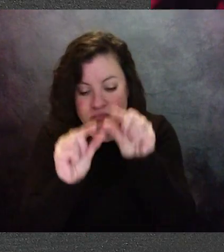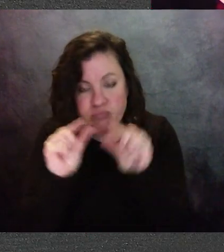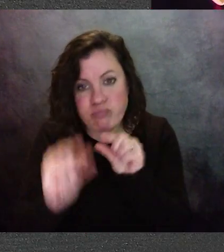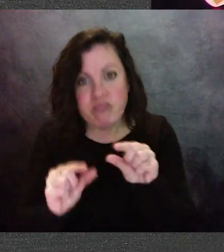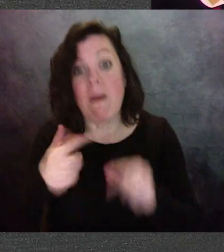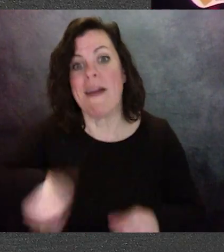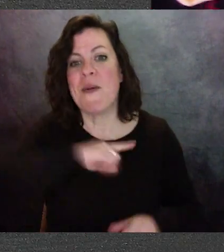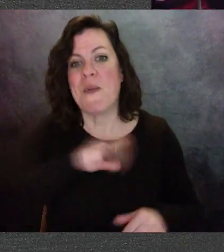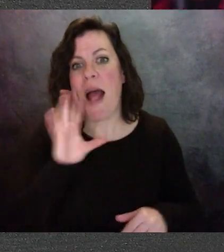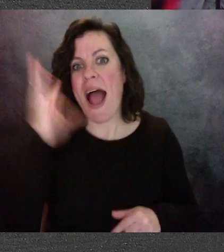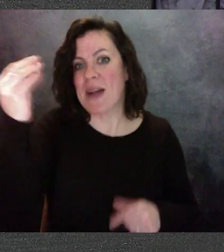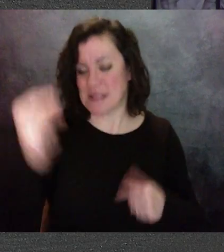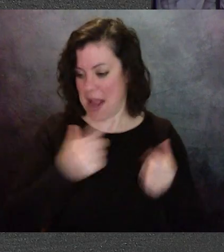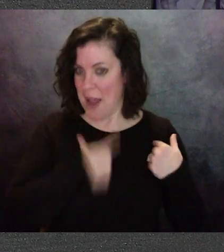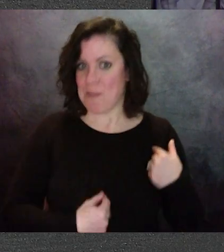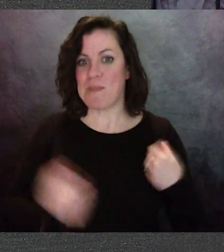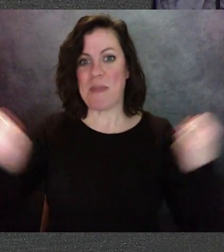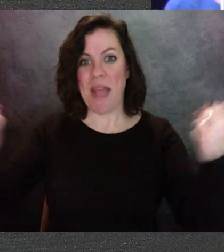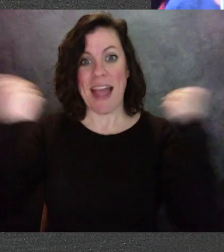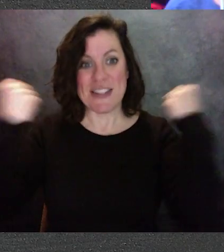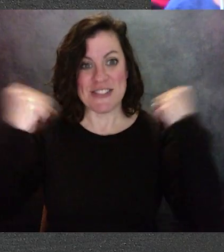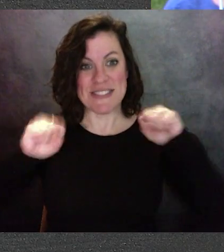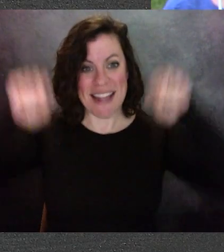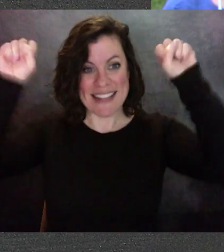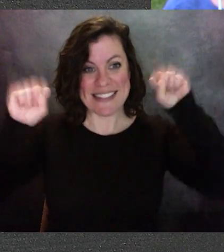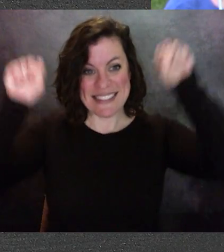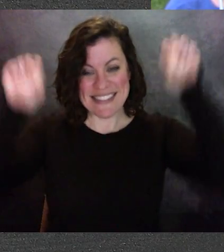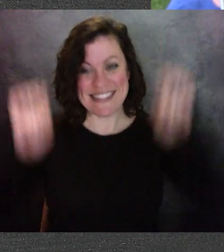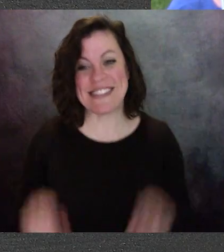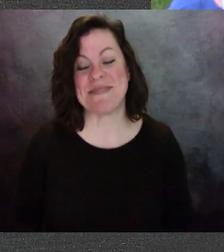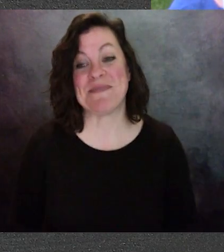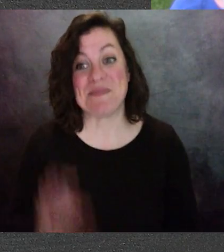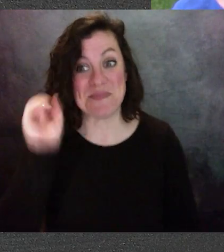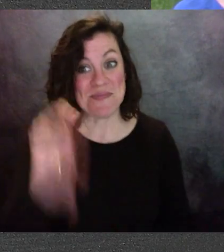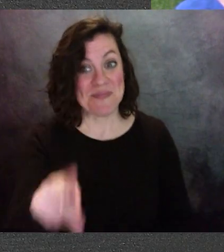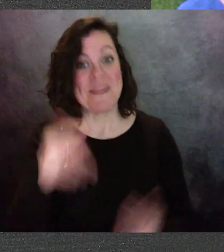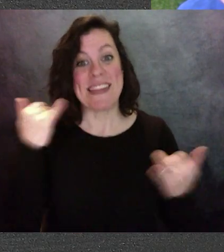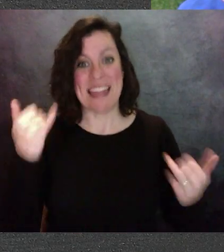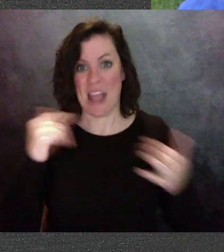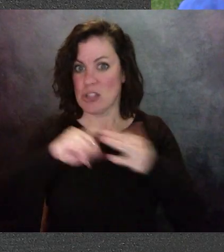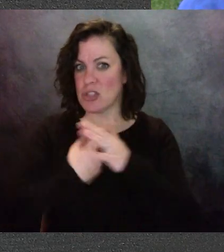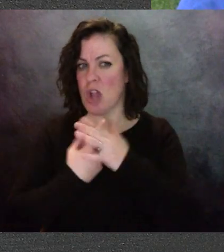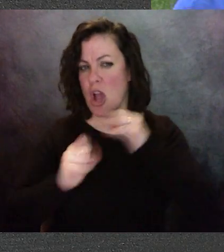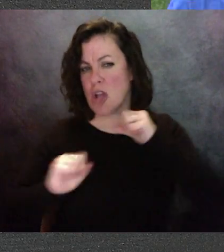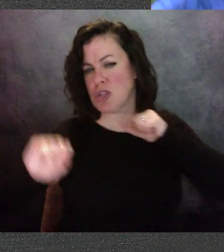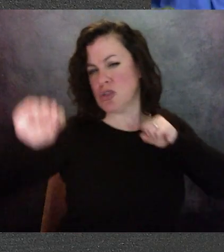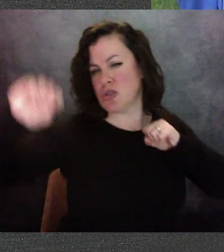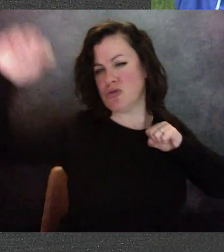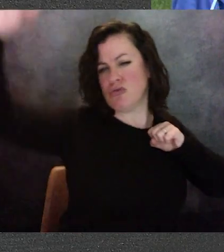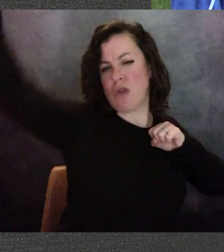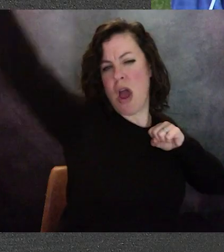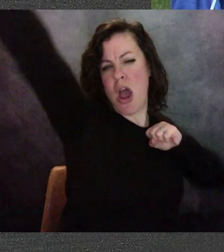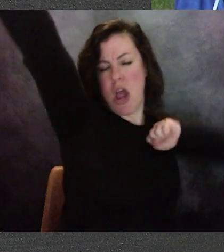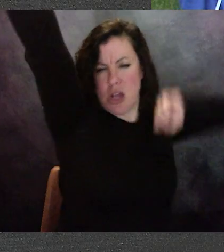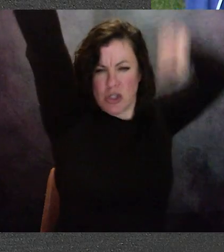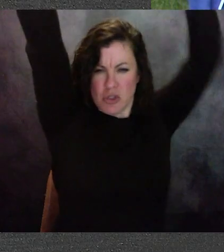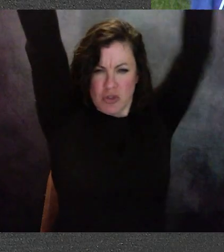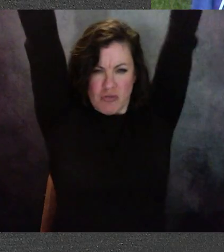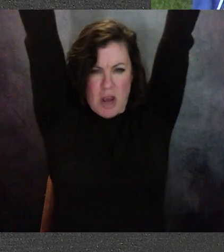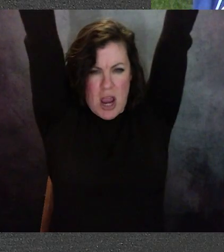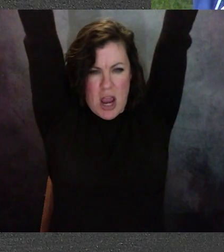right, have at it. Okay. All right, well, let's start with some stretches. Everybody reach up to the sky.